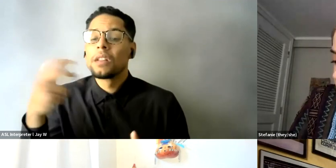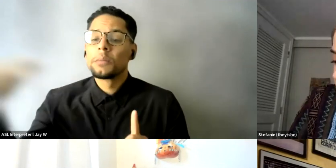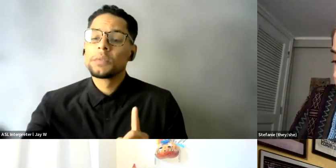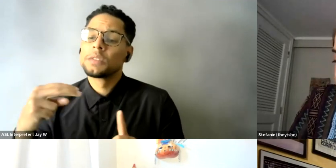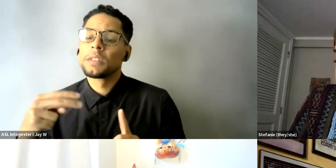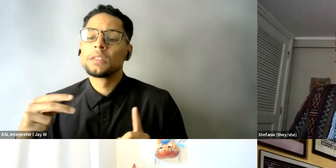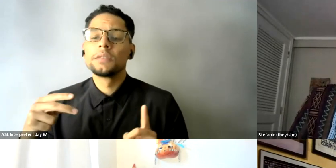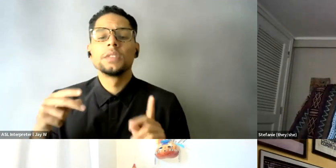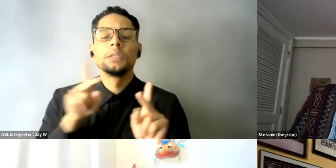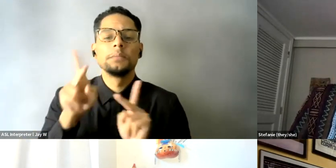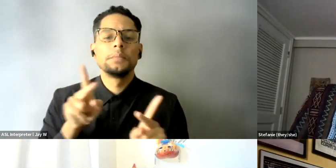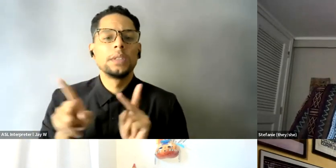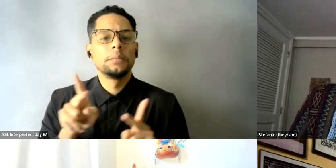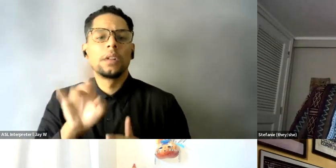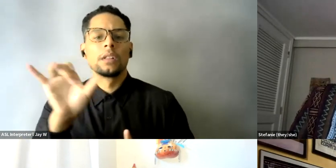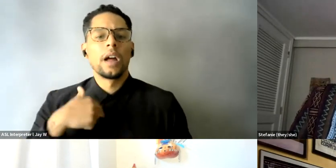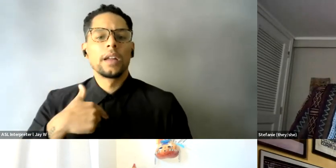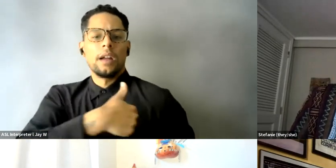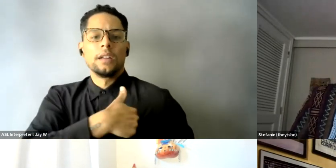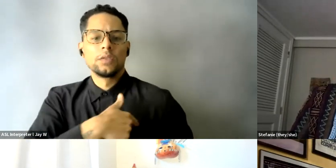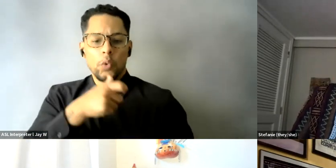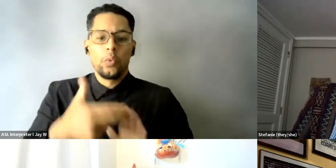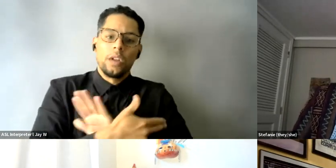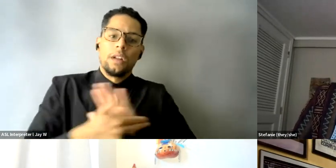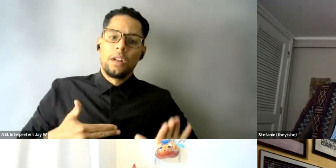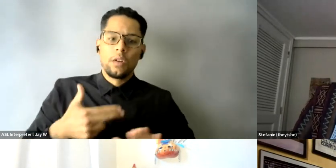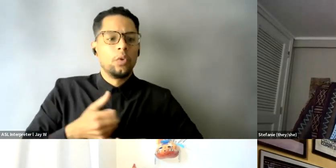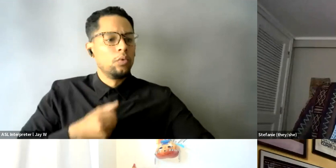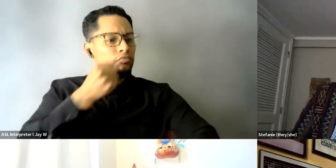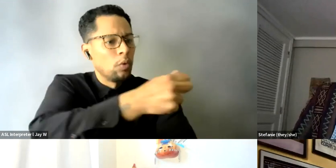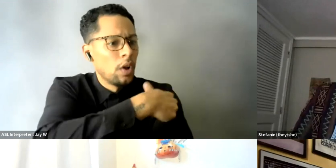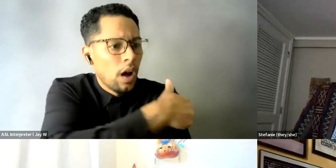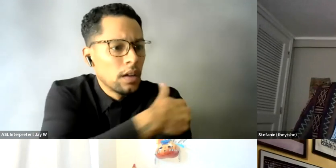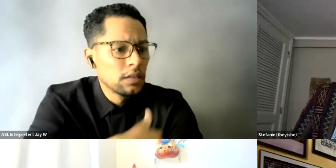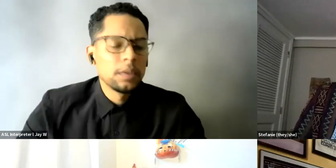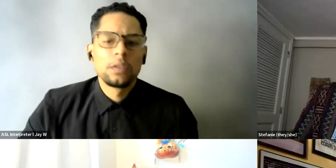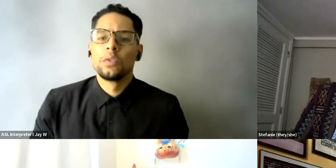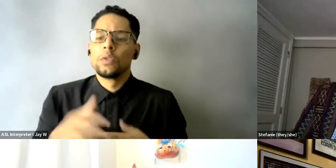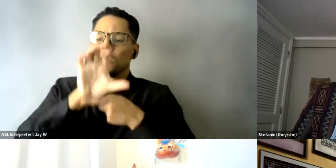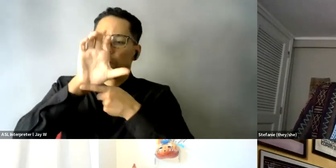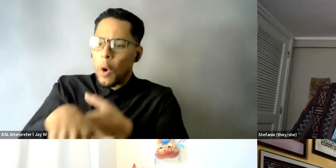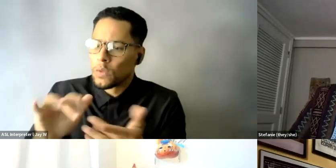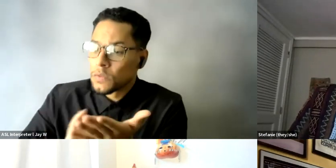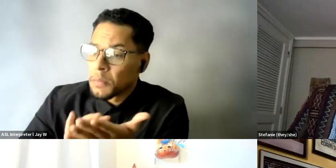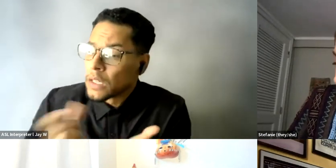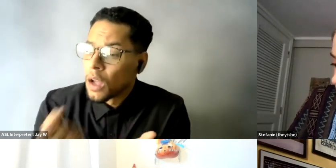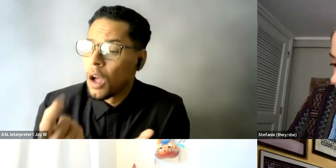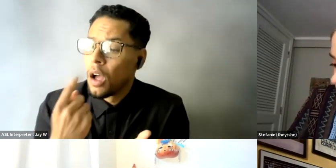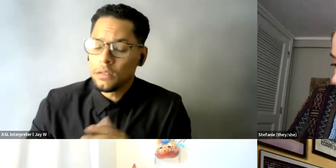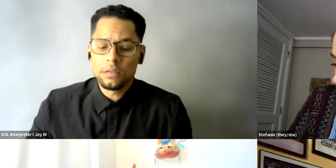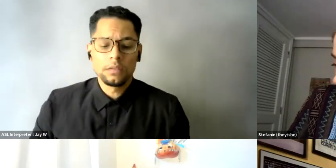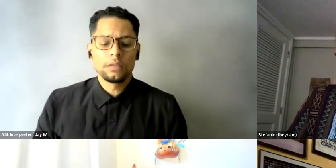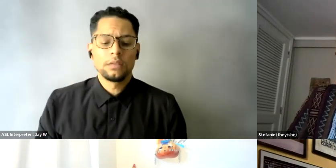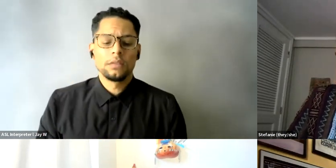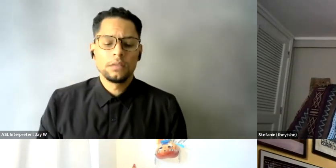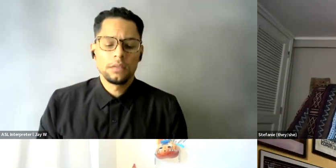us, who get these diagnoses, who end up in hospitals, who end up getting forced to be put on meds and all that, as